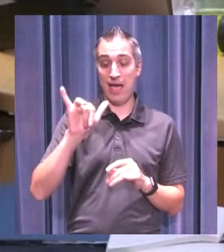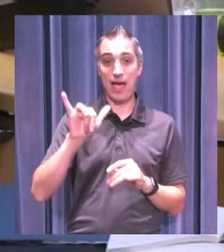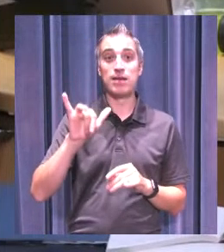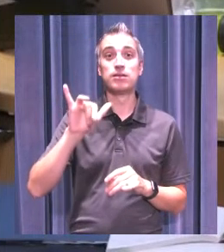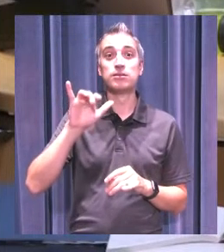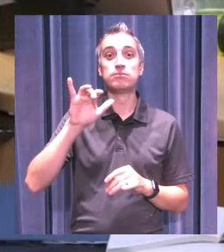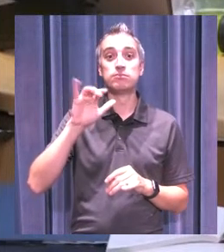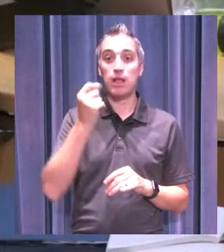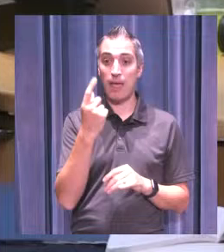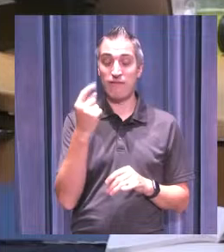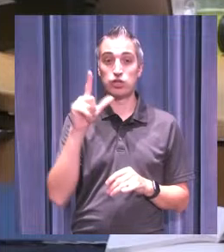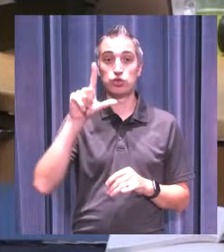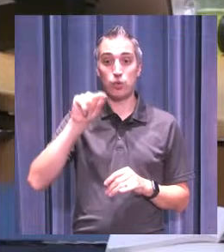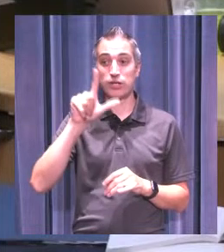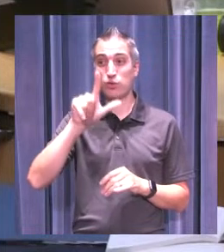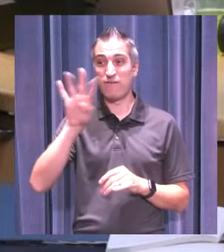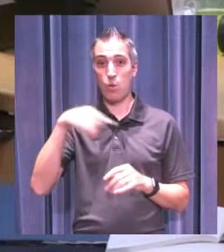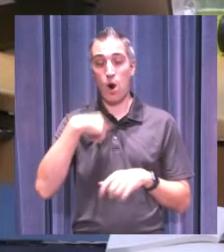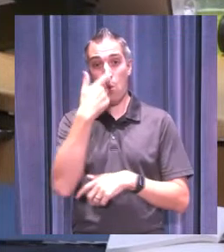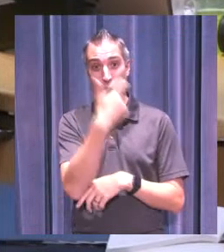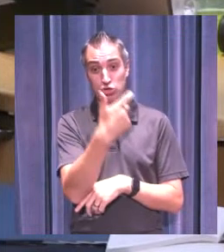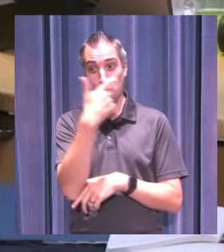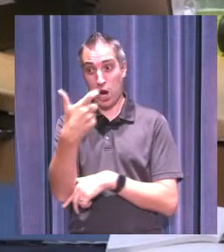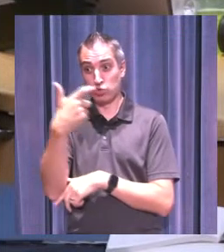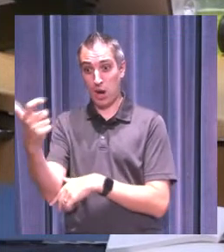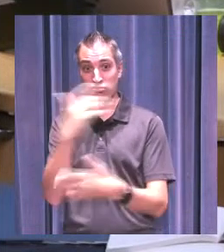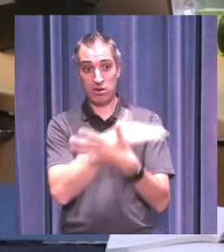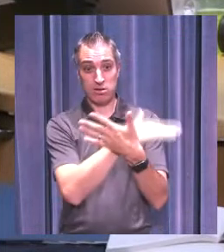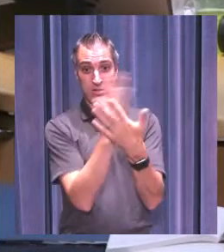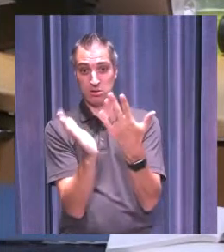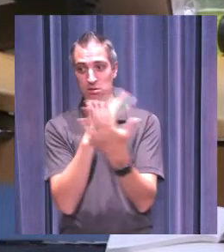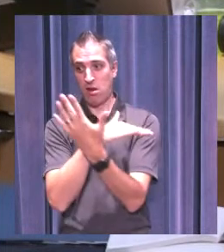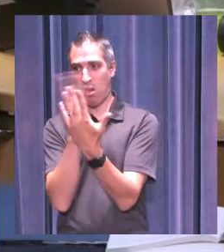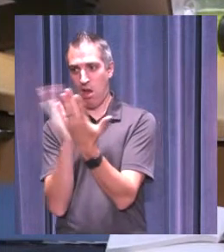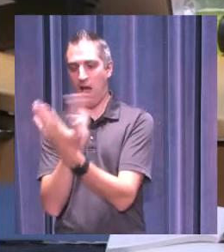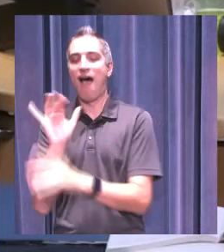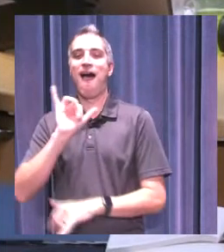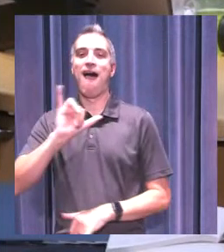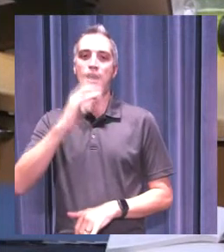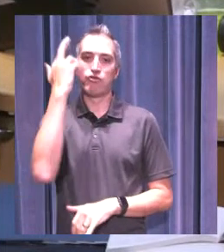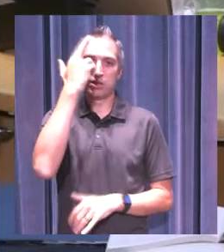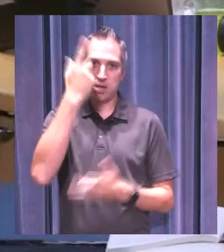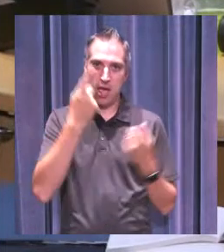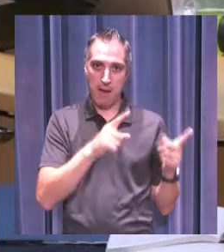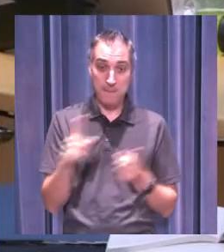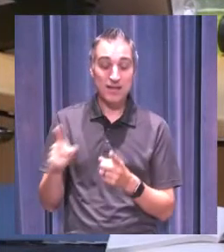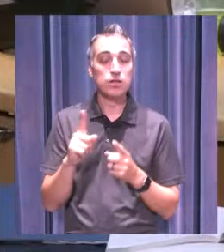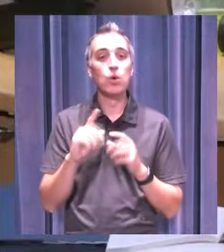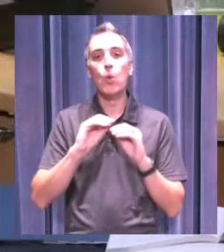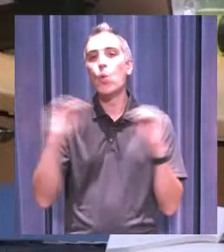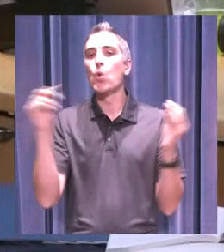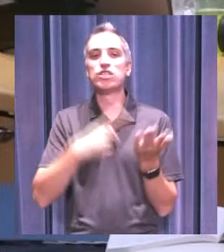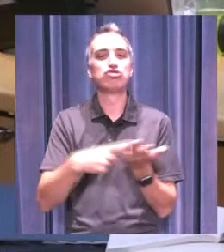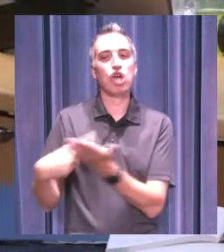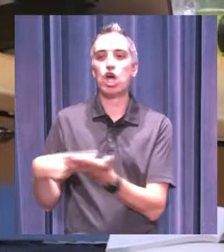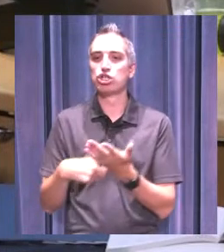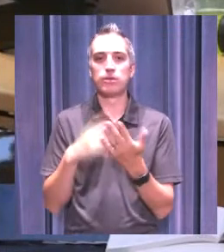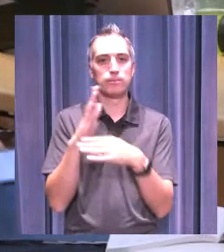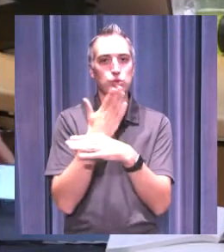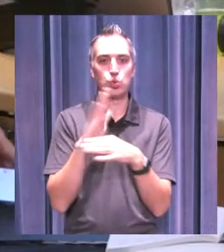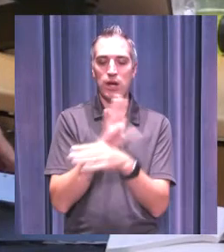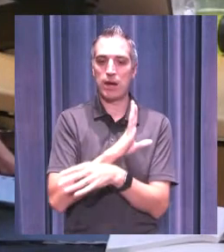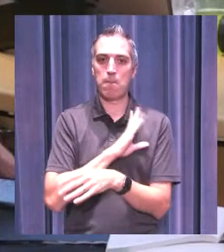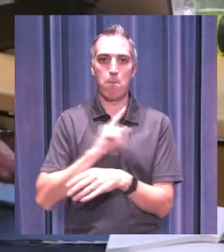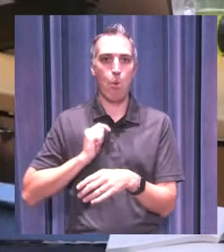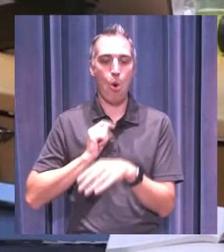few times over, it was clear to me that what was really going on. The lack of an actual discussion between the board after